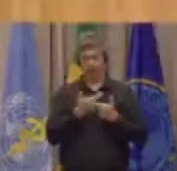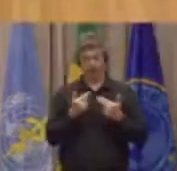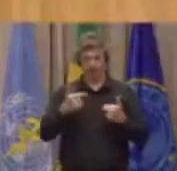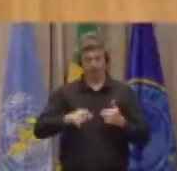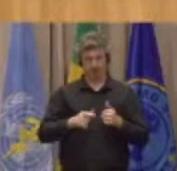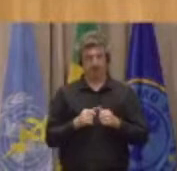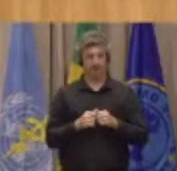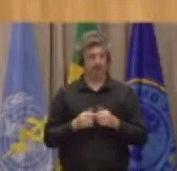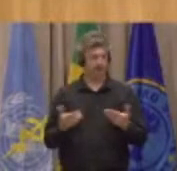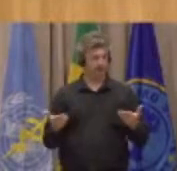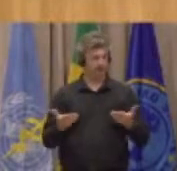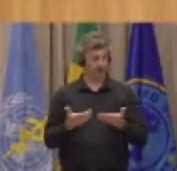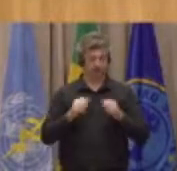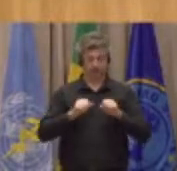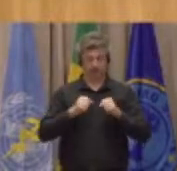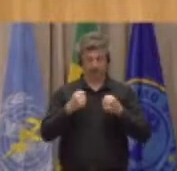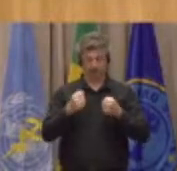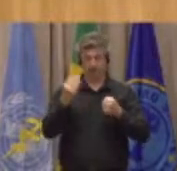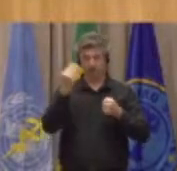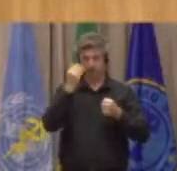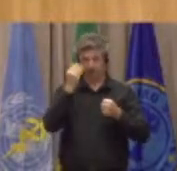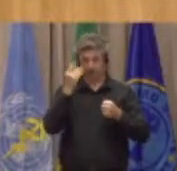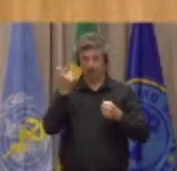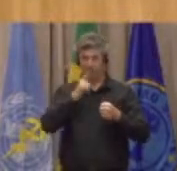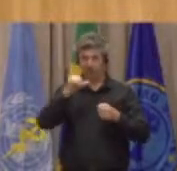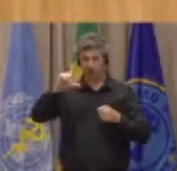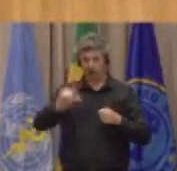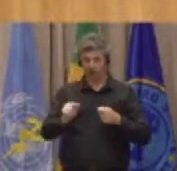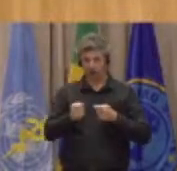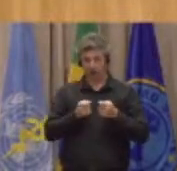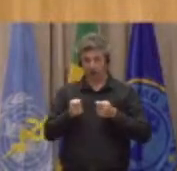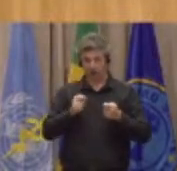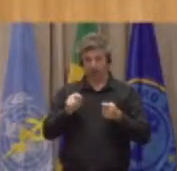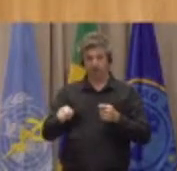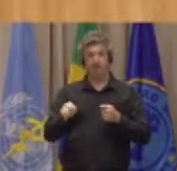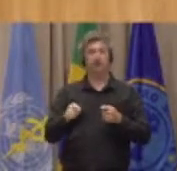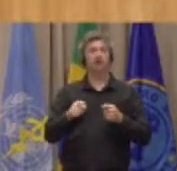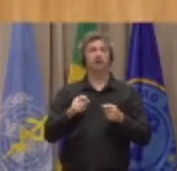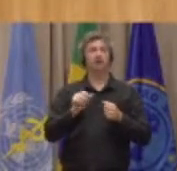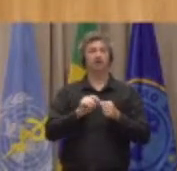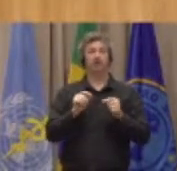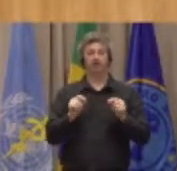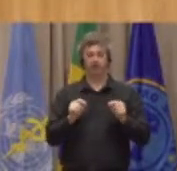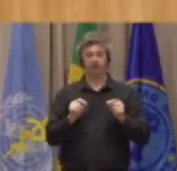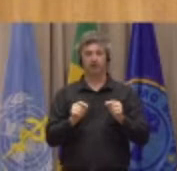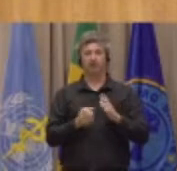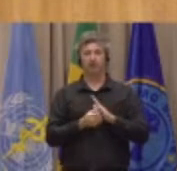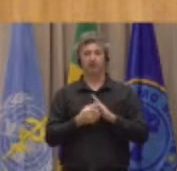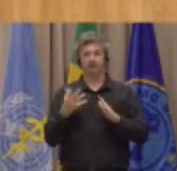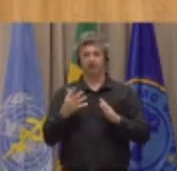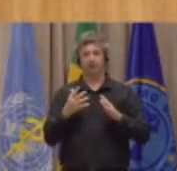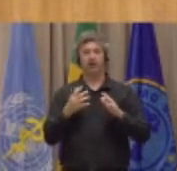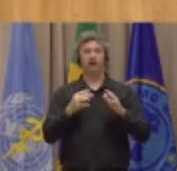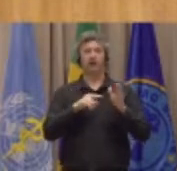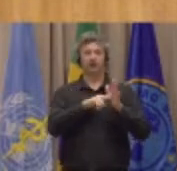can mention, we are being dedicated to reduce these costs, to change that